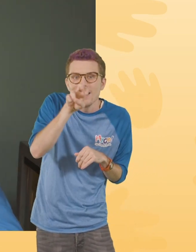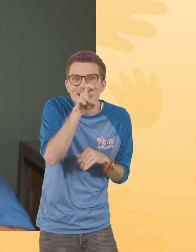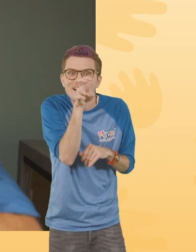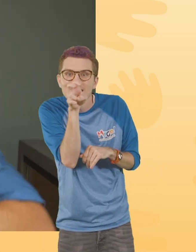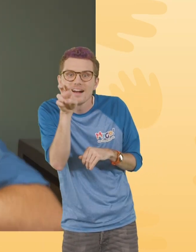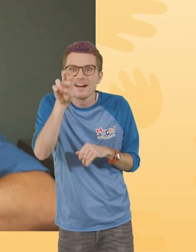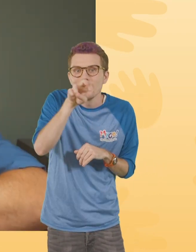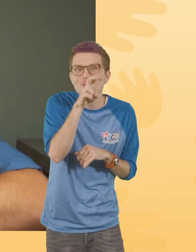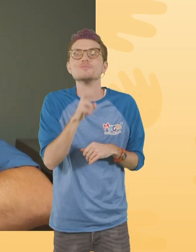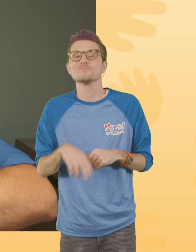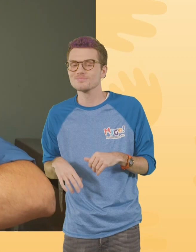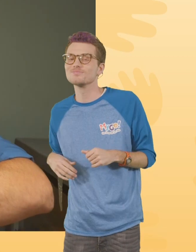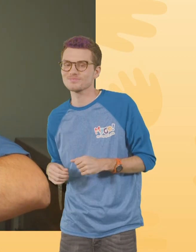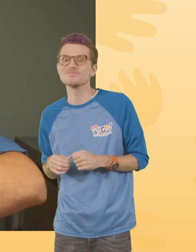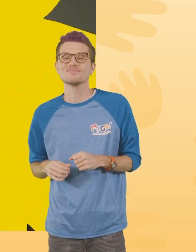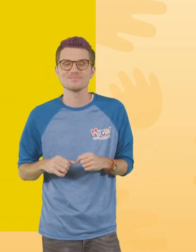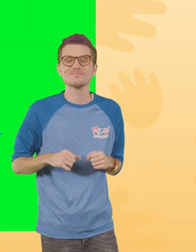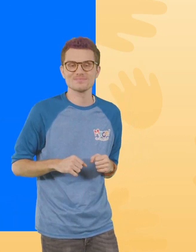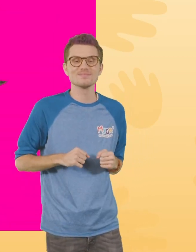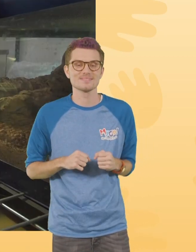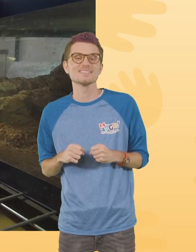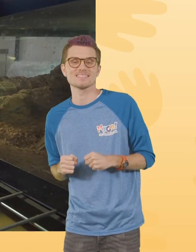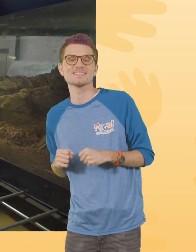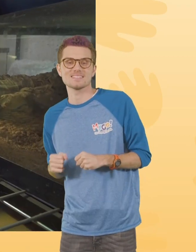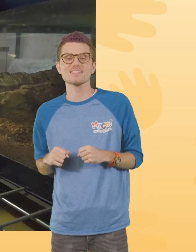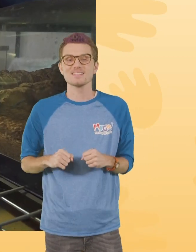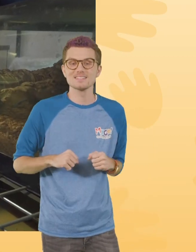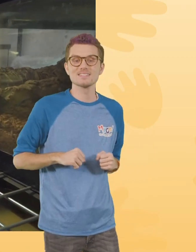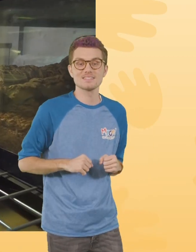the camera. Whoa.